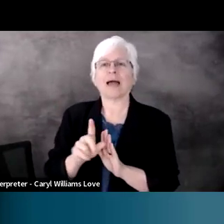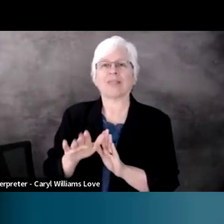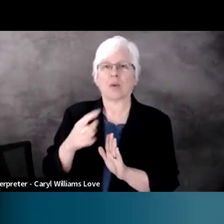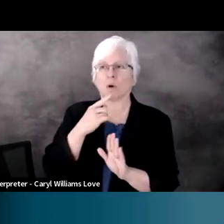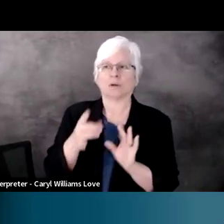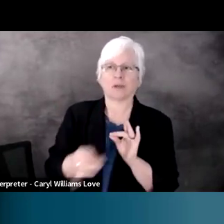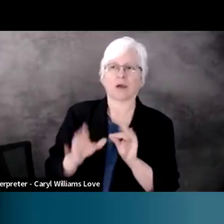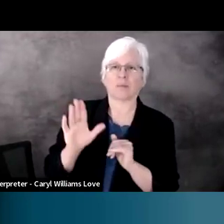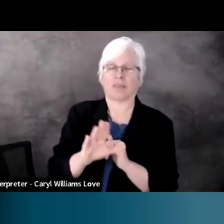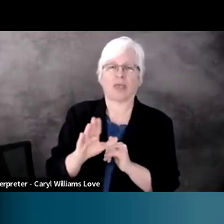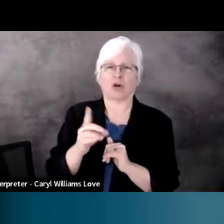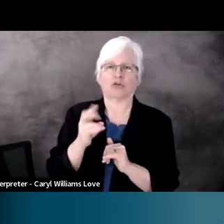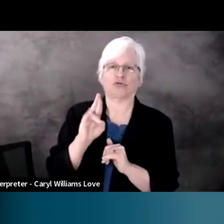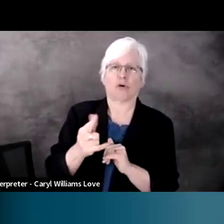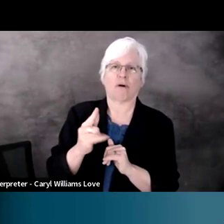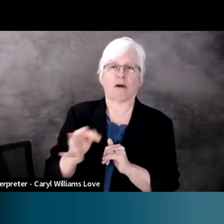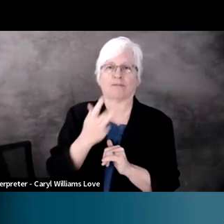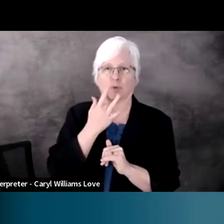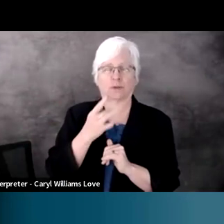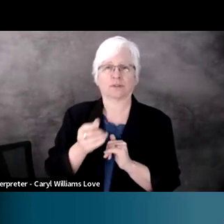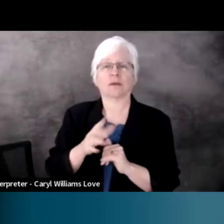and capturing that, and also